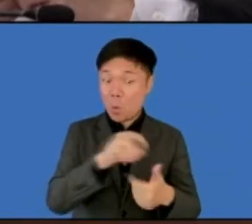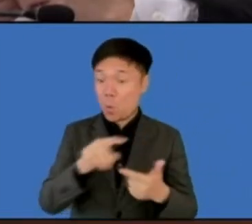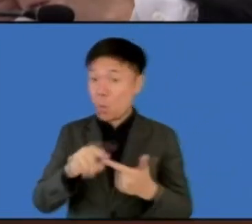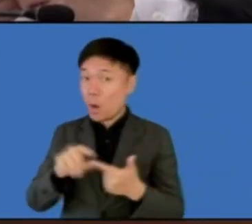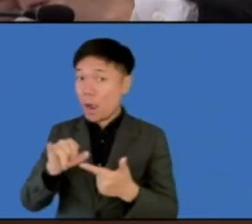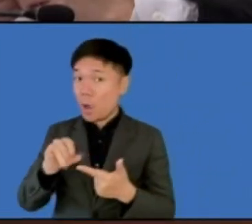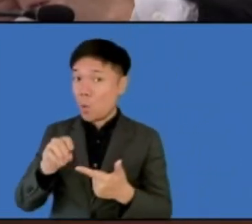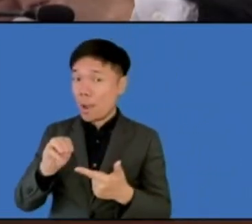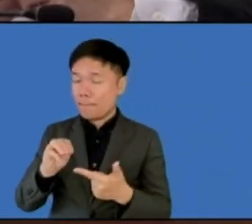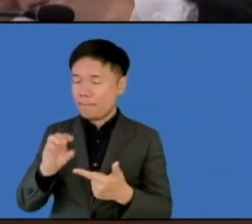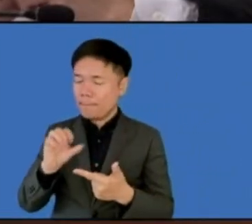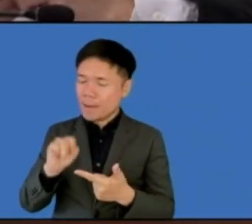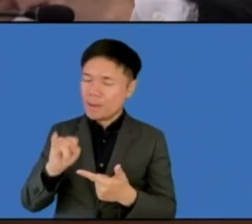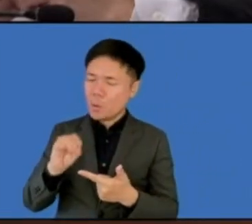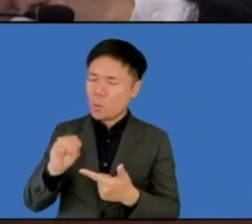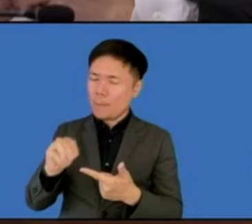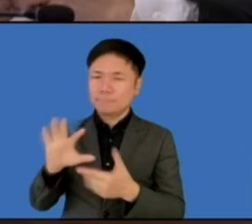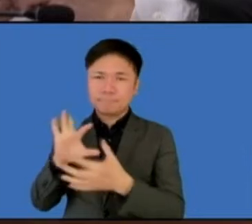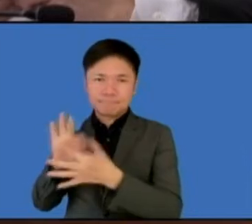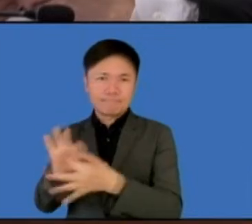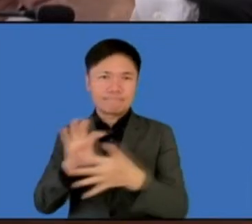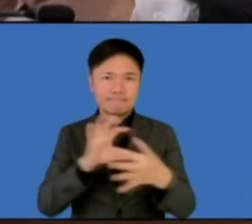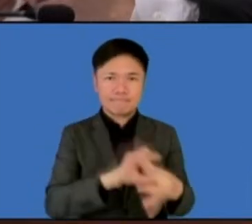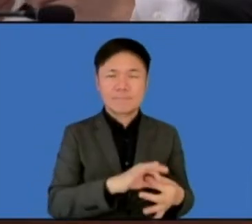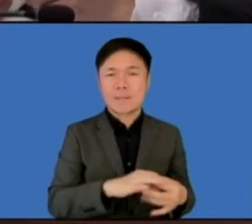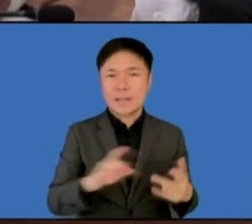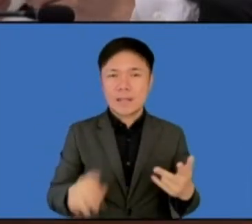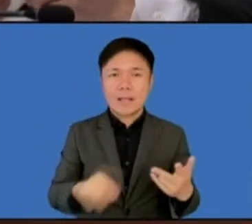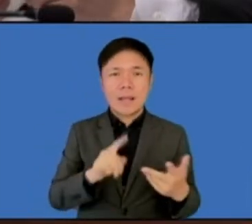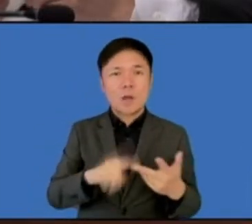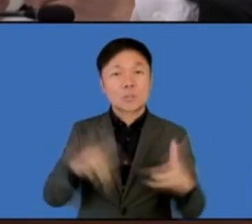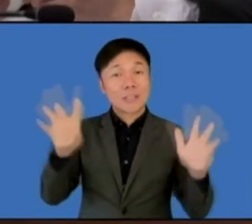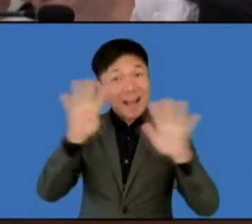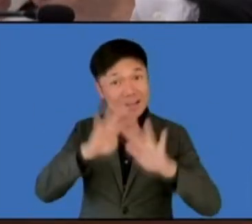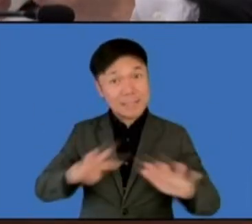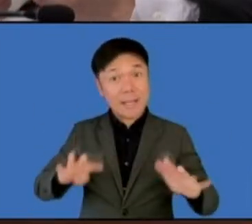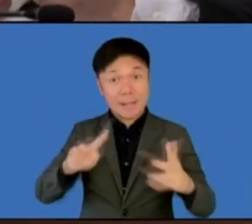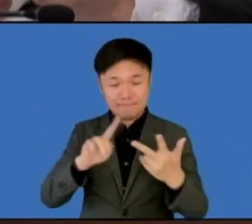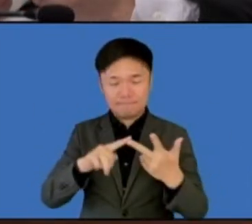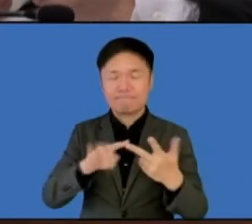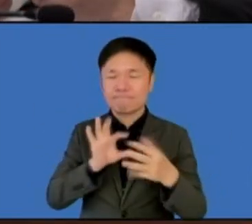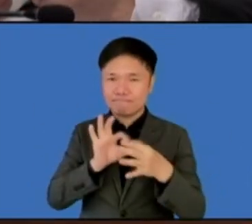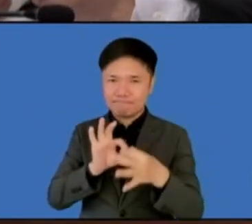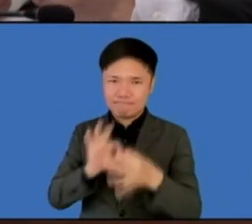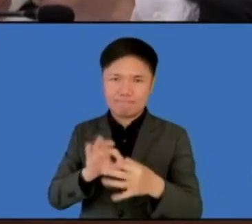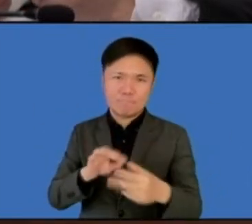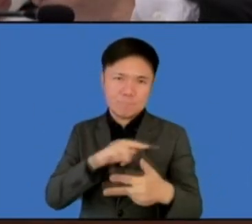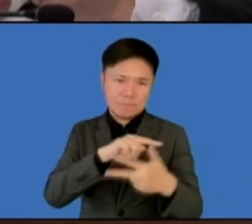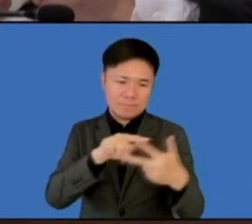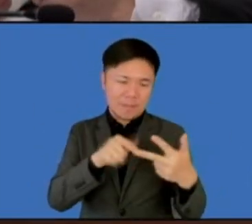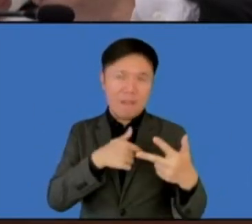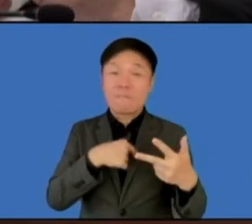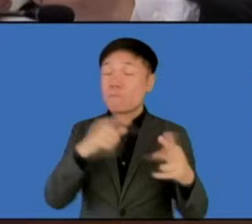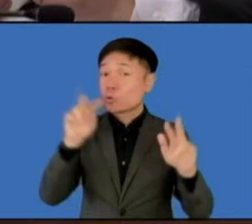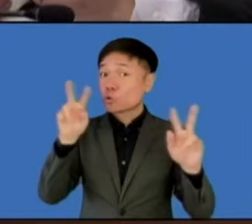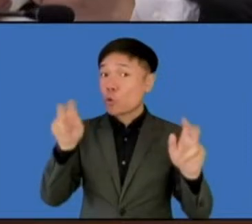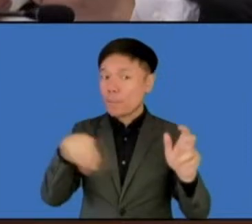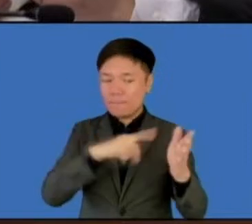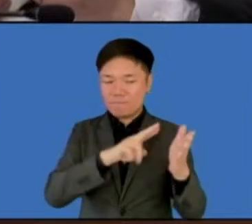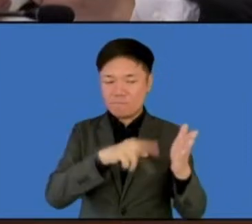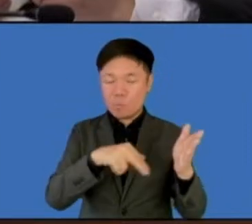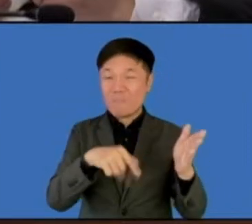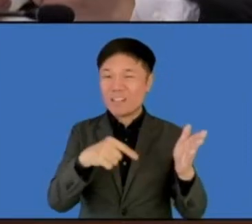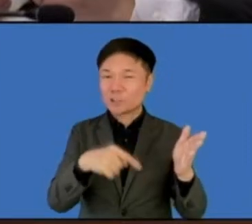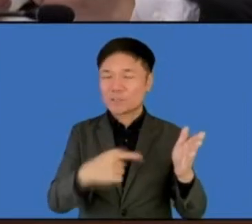of our colleague on ASEAN and regional collaboration, in the Convention on Protection of Migrant Workers